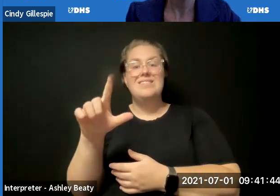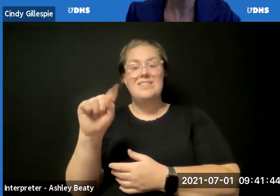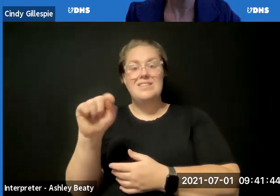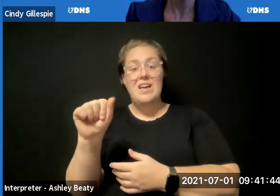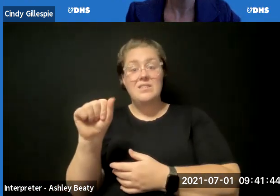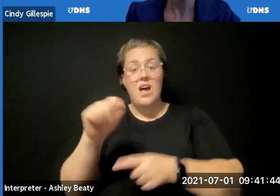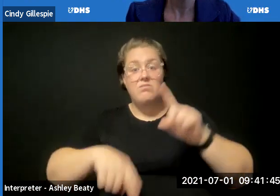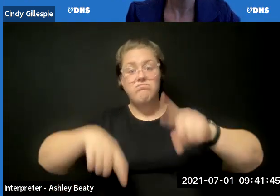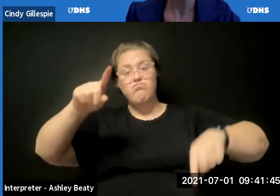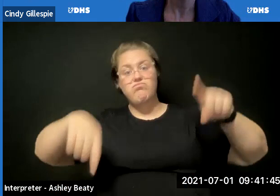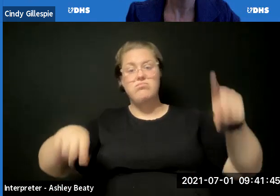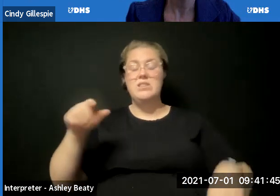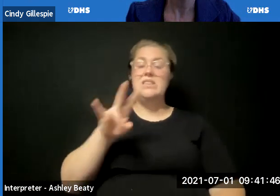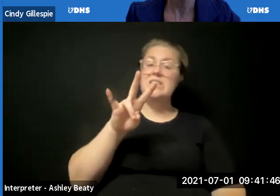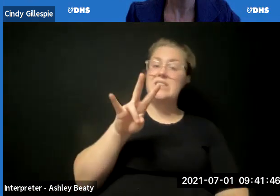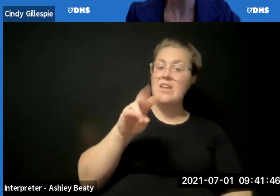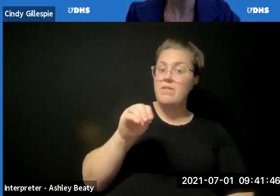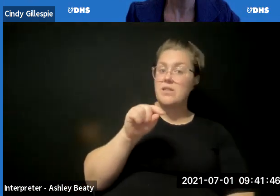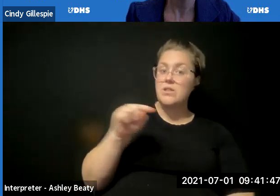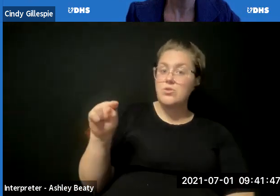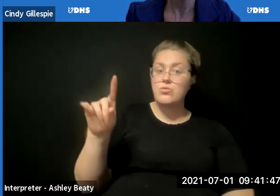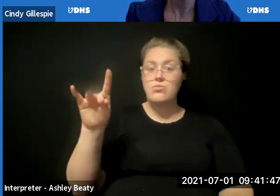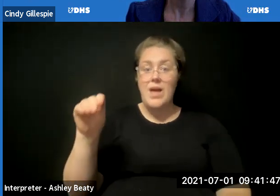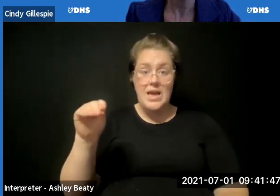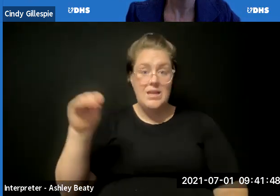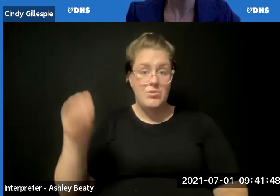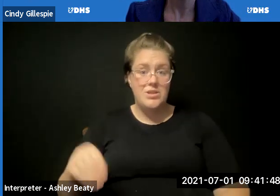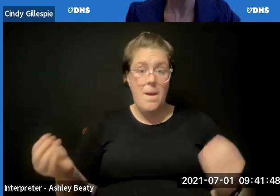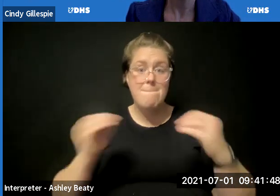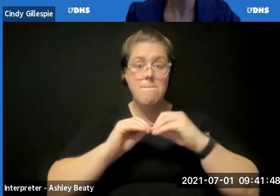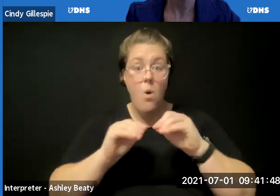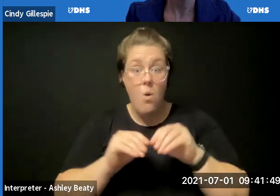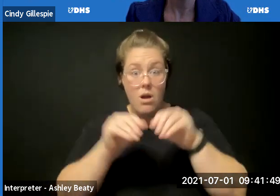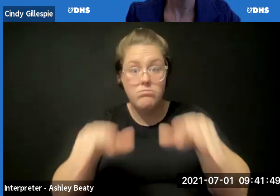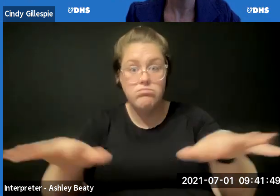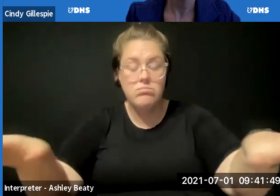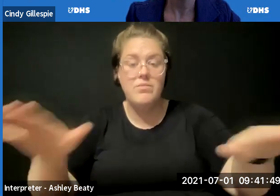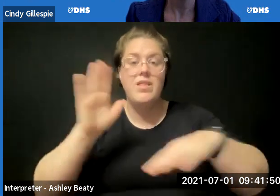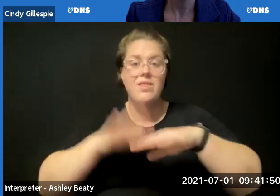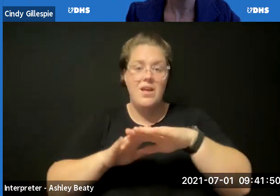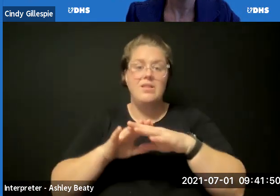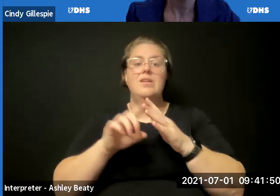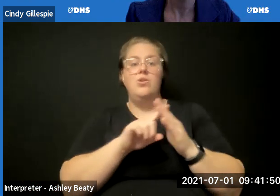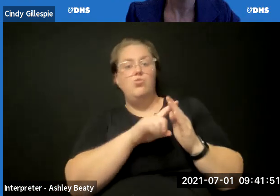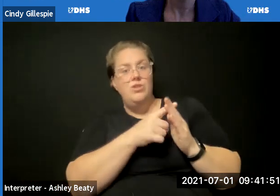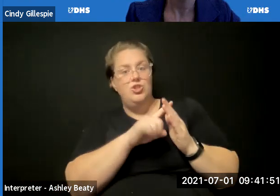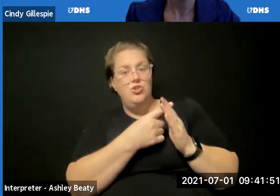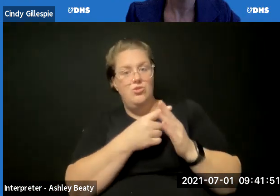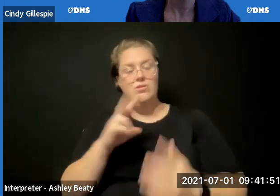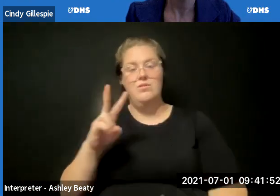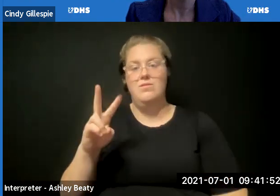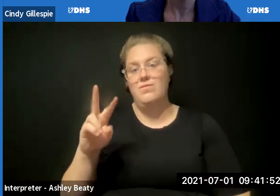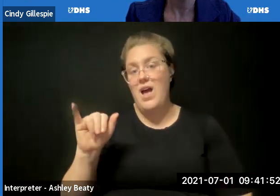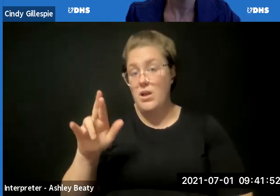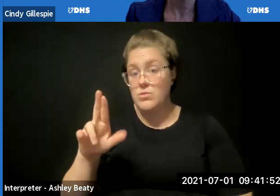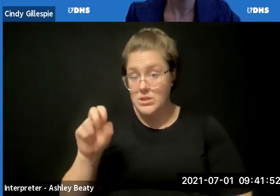to 80% more transmittable than the original virus that was out there.